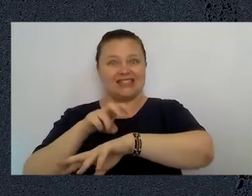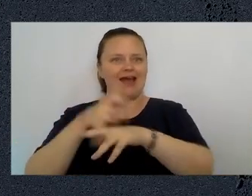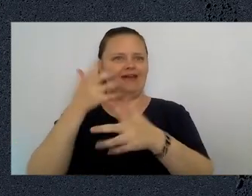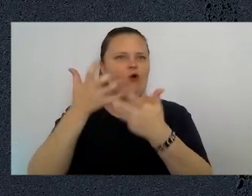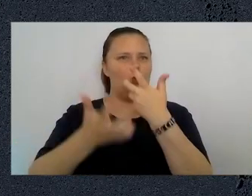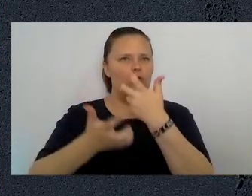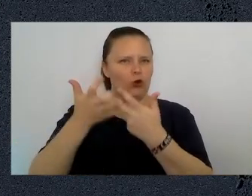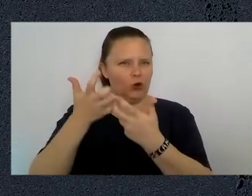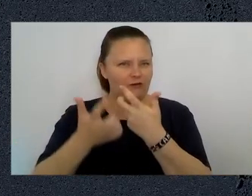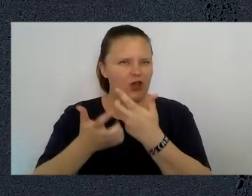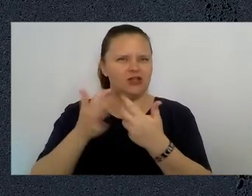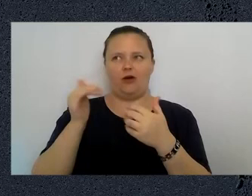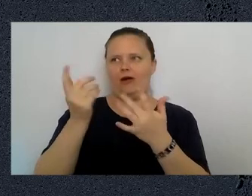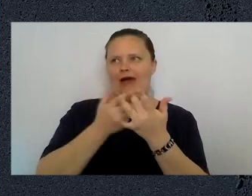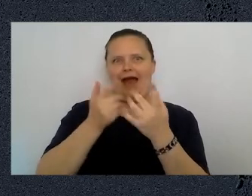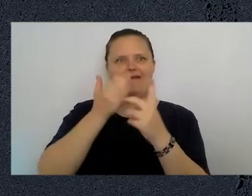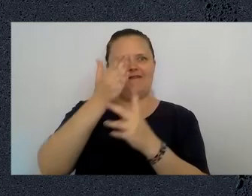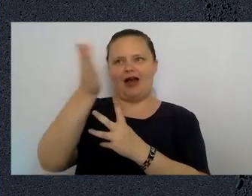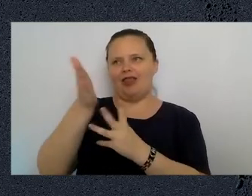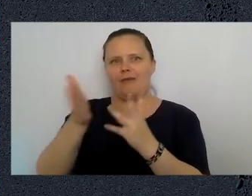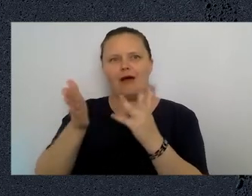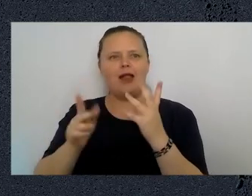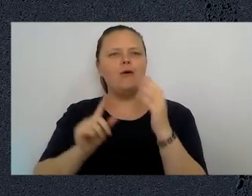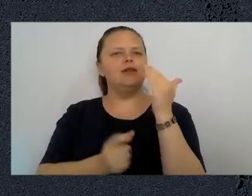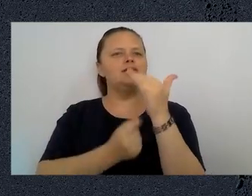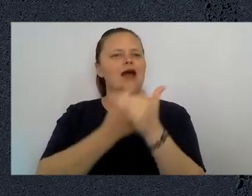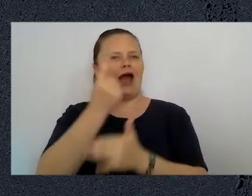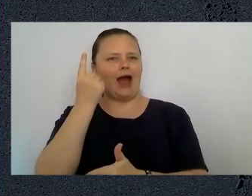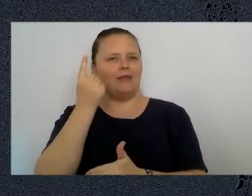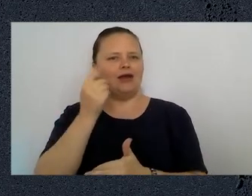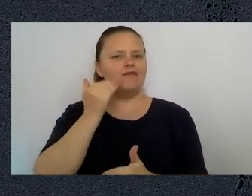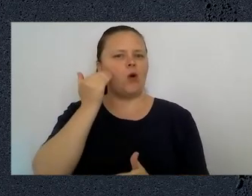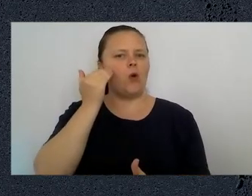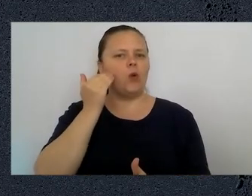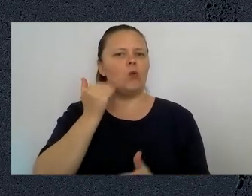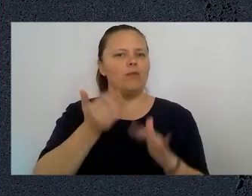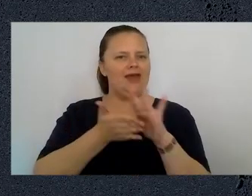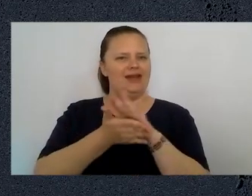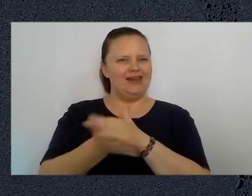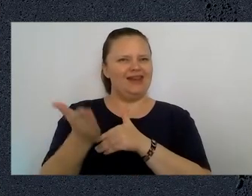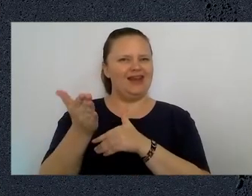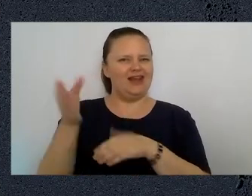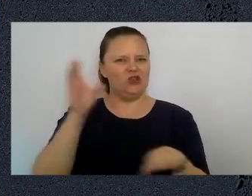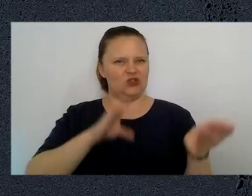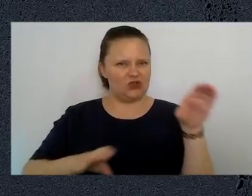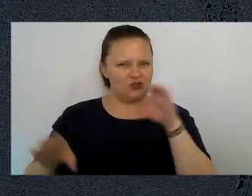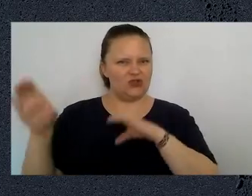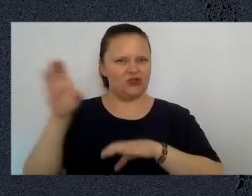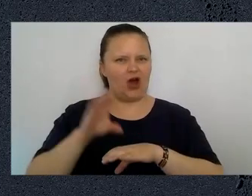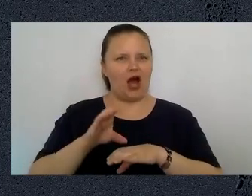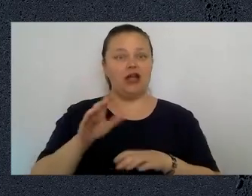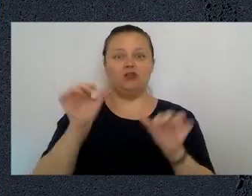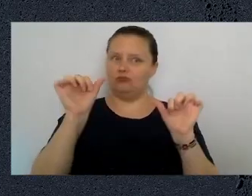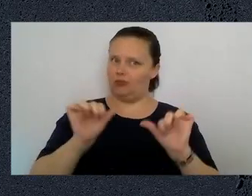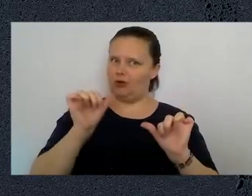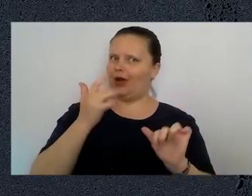paths. But what's happening for women in science? Okay, so imagine you're plumbing,